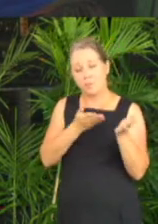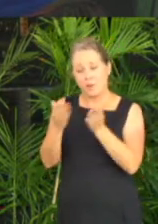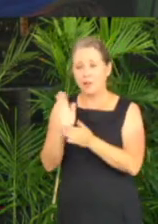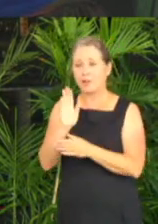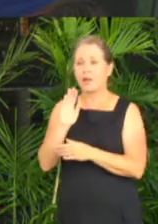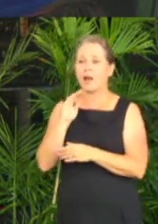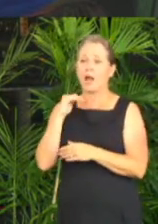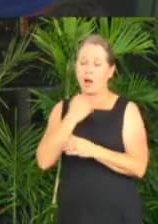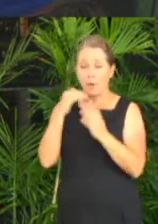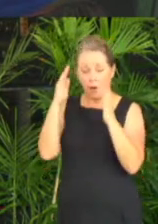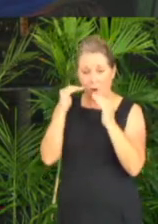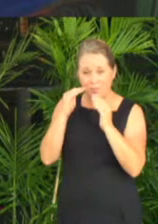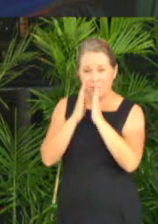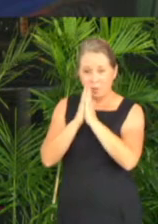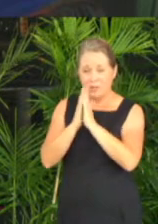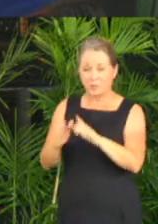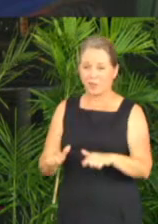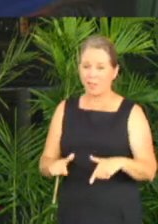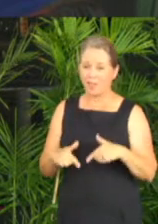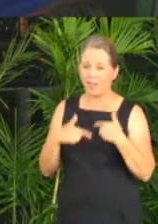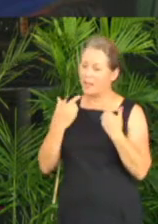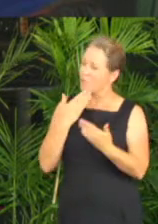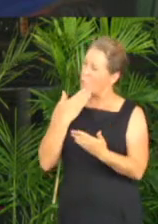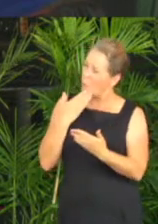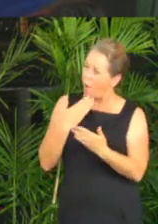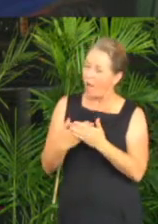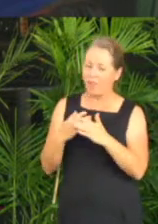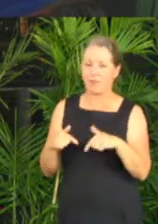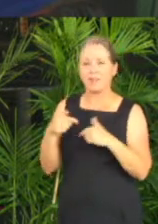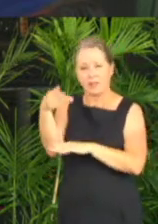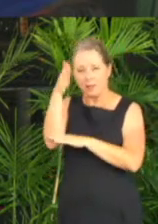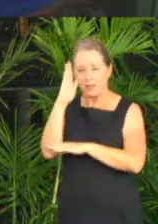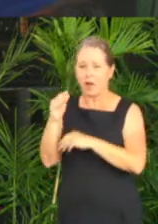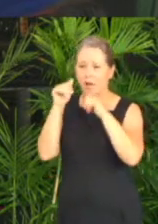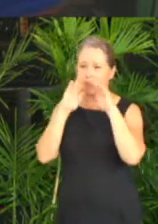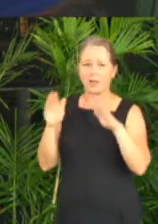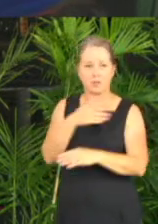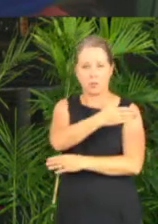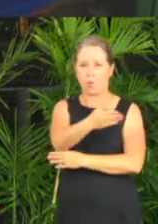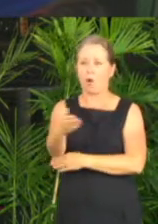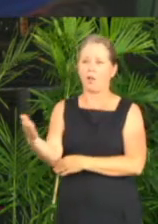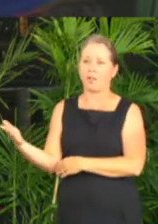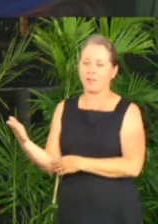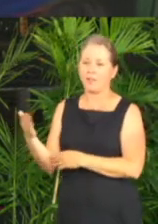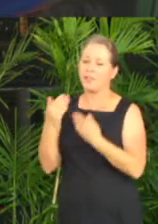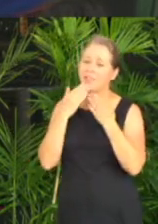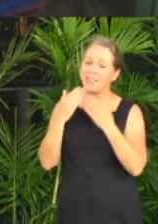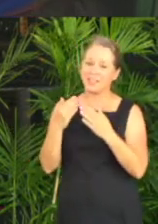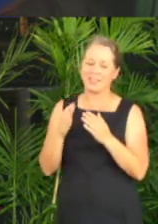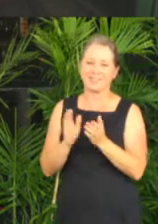prayers for a life well lived. May God bless you all. Thank you.